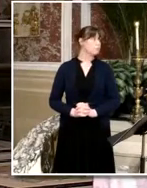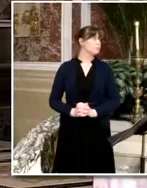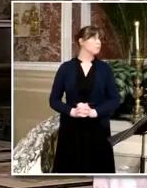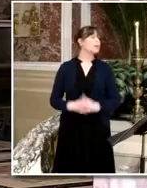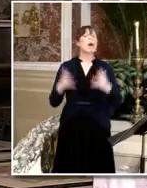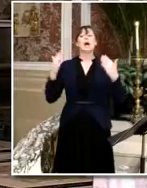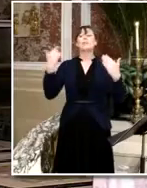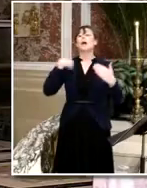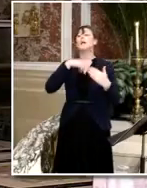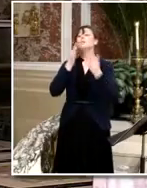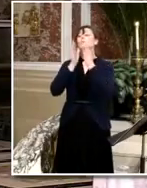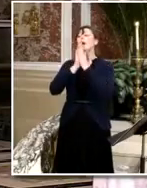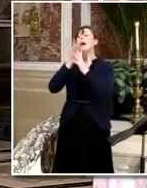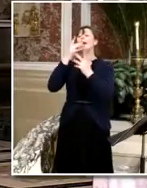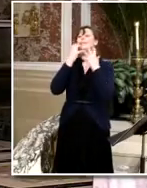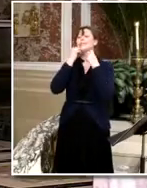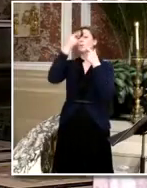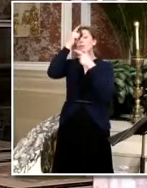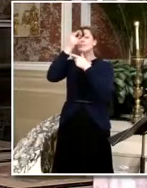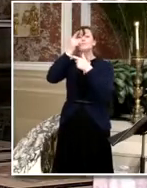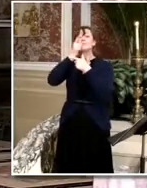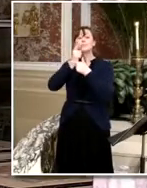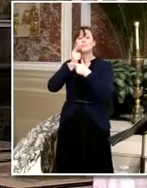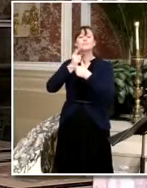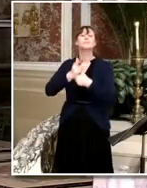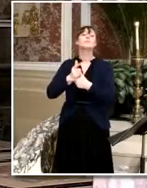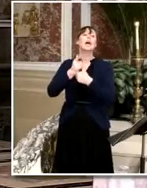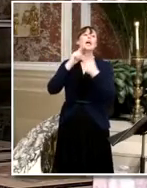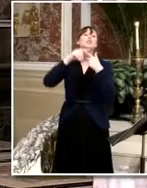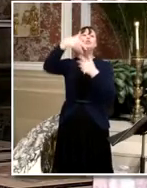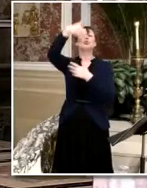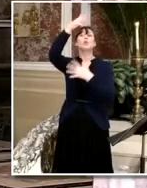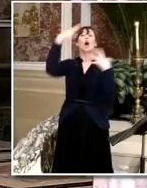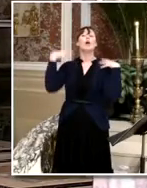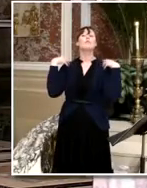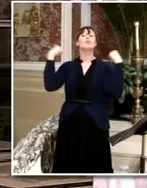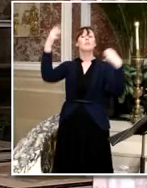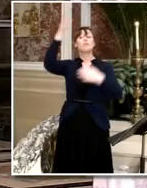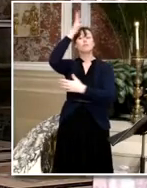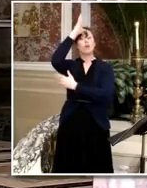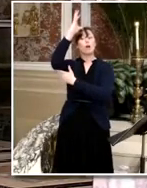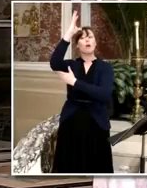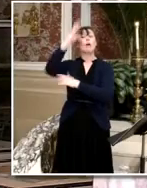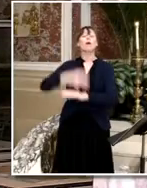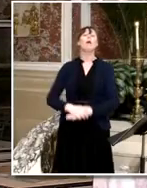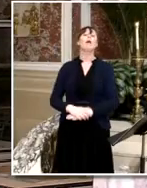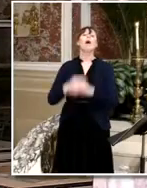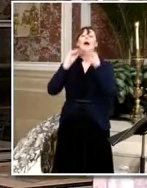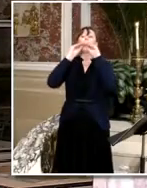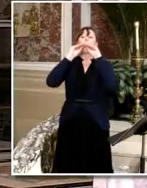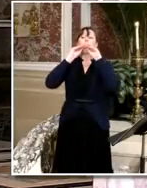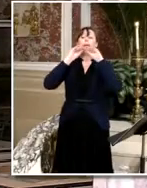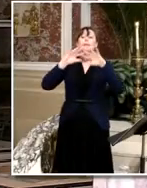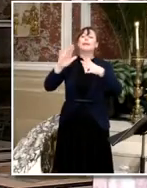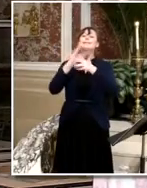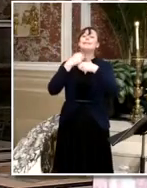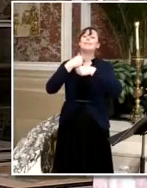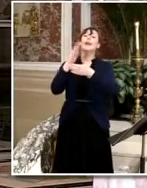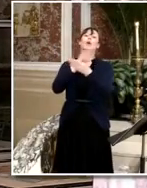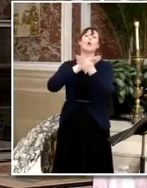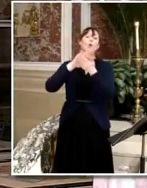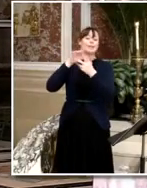Let us pray, dear brothers and sisters, to God the Almighty Father, that he bless and sanctify this